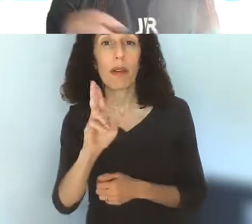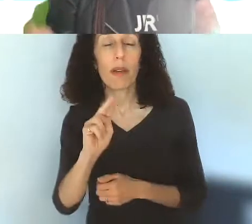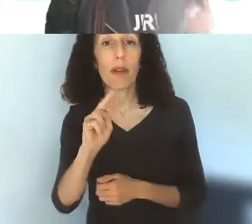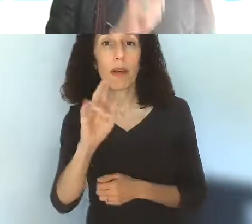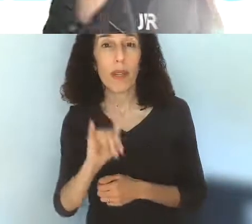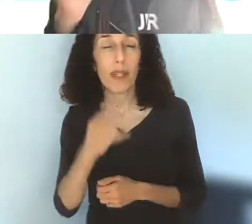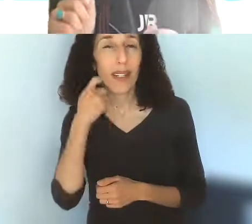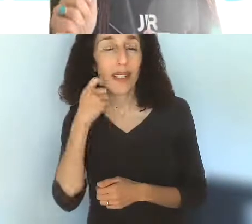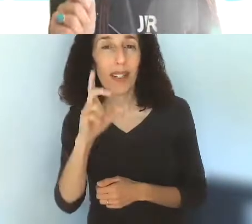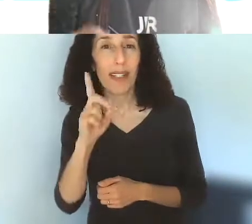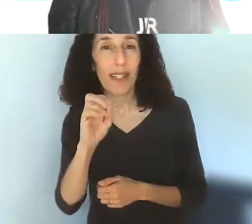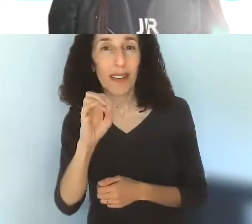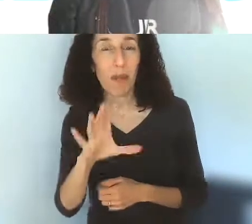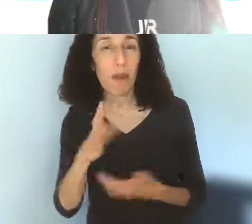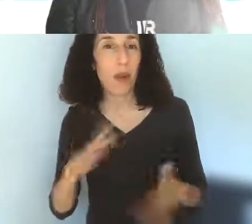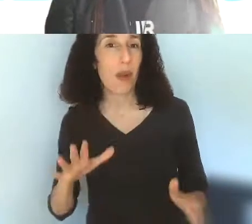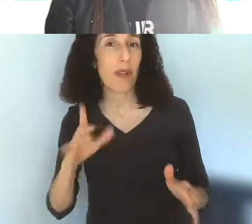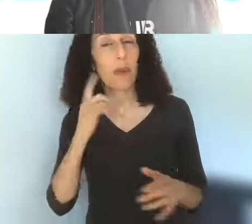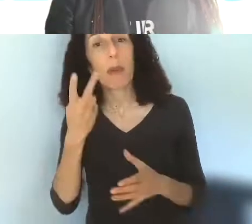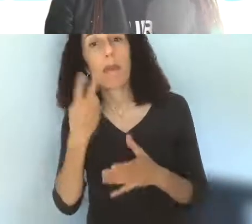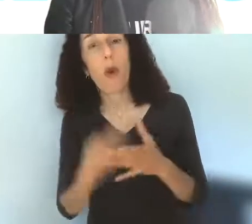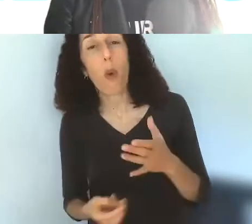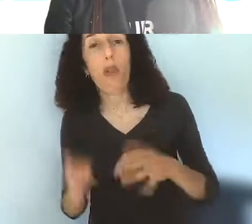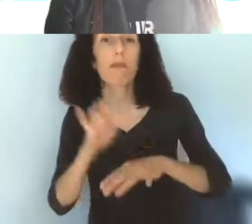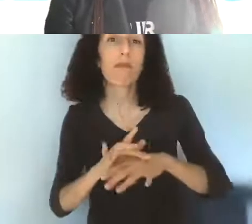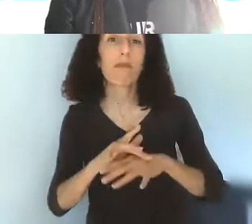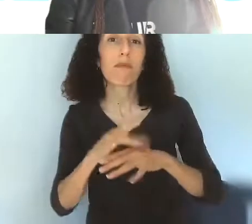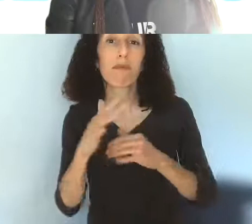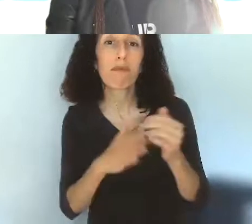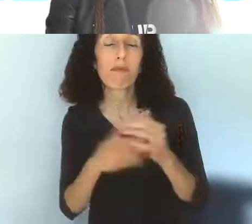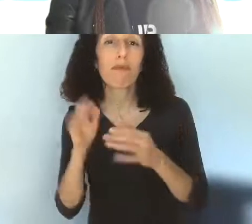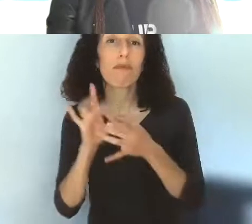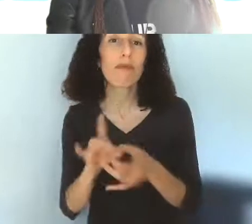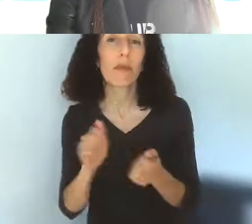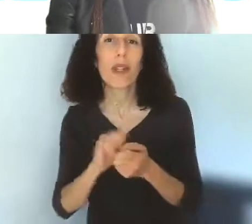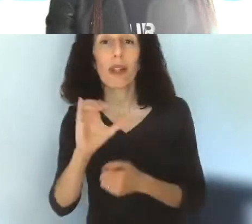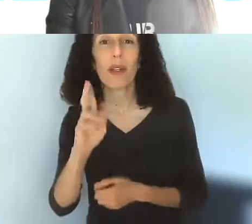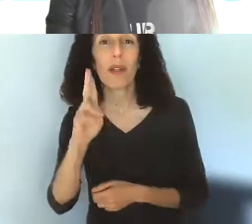this is kind of like coming full circle, at least for me. I don't know about you, Katarina.